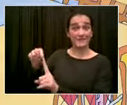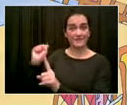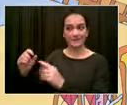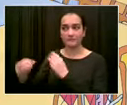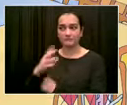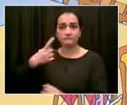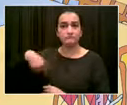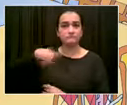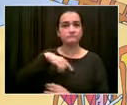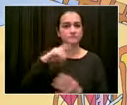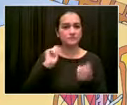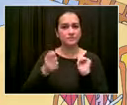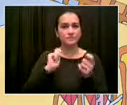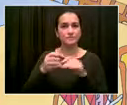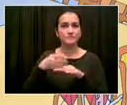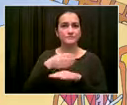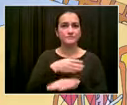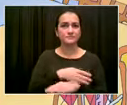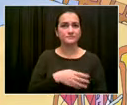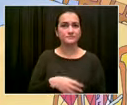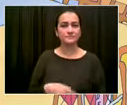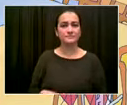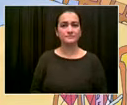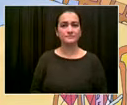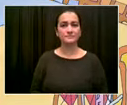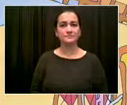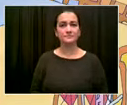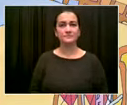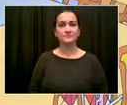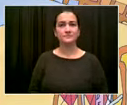vision of an inclusive society that was very, very powerful.